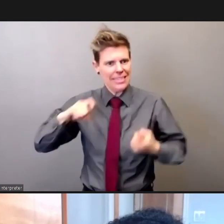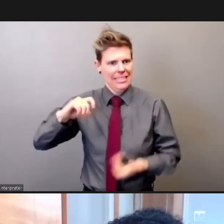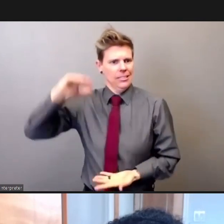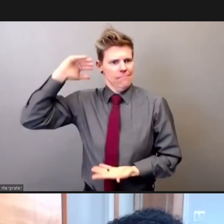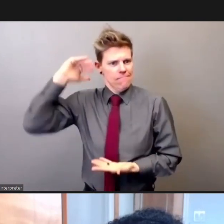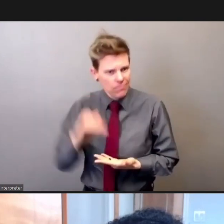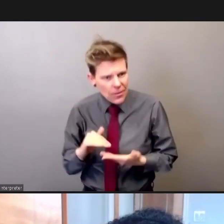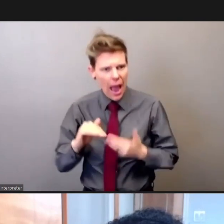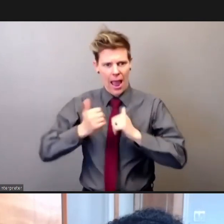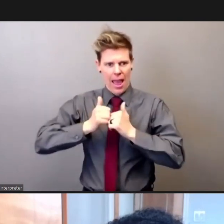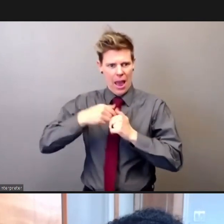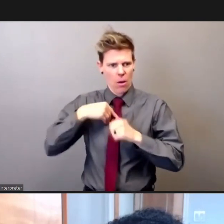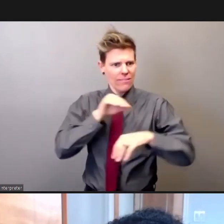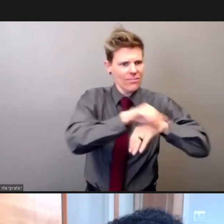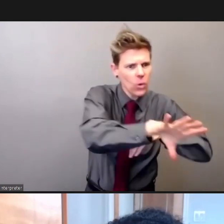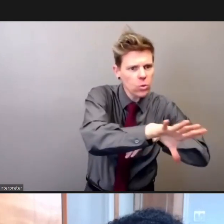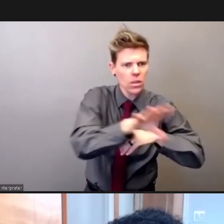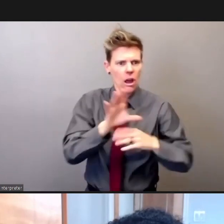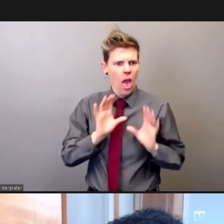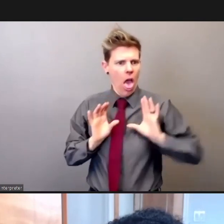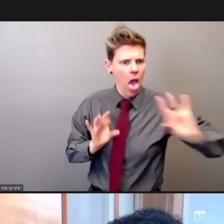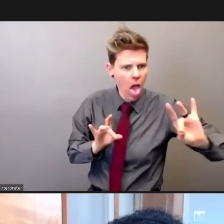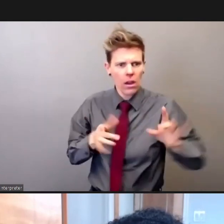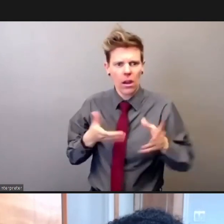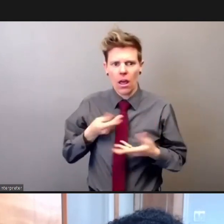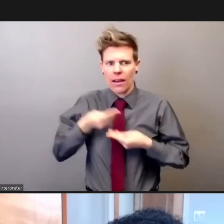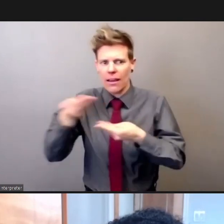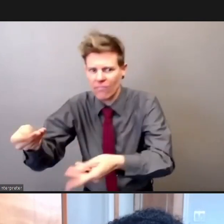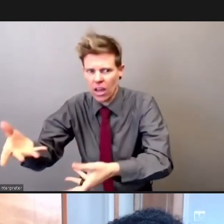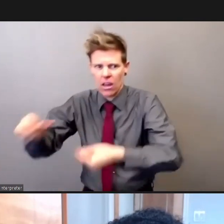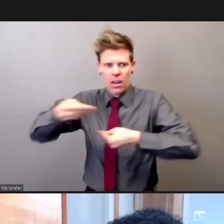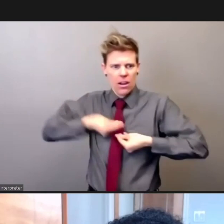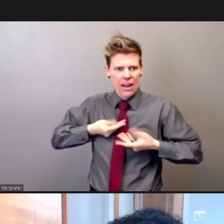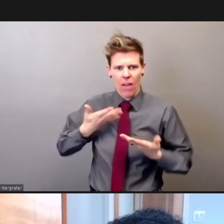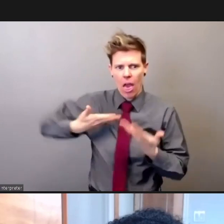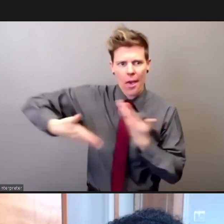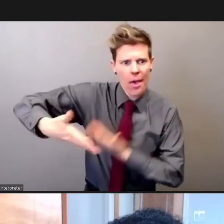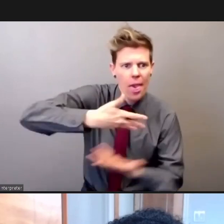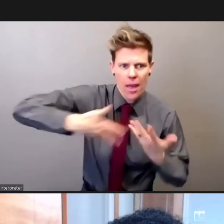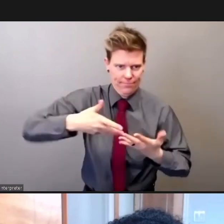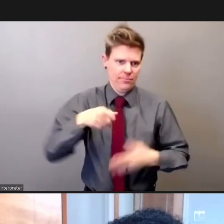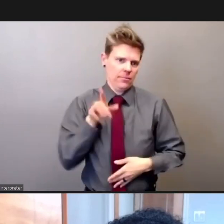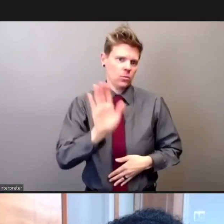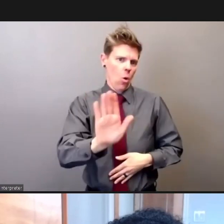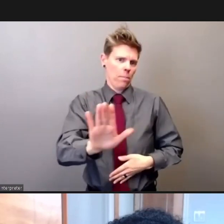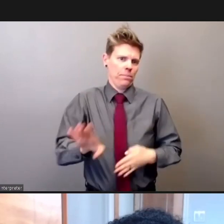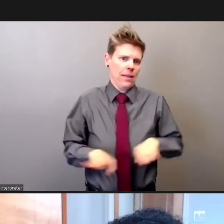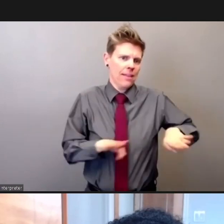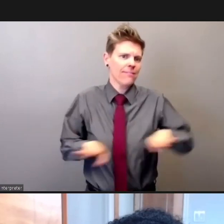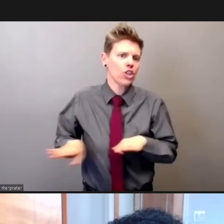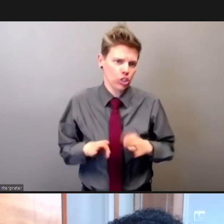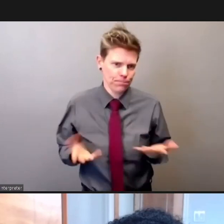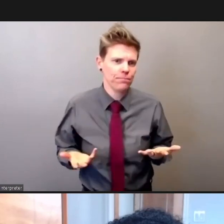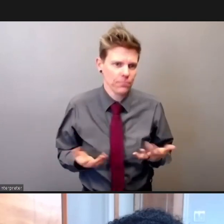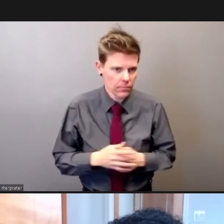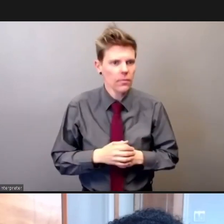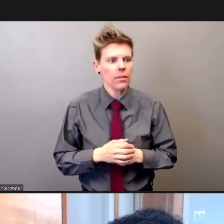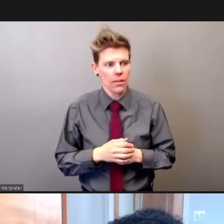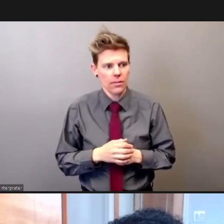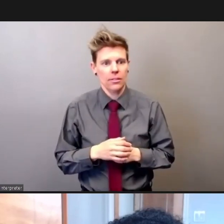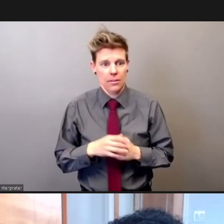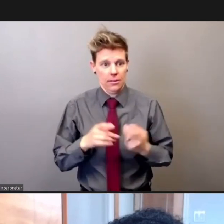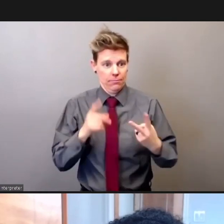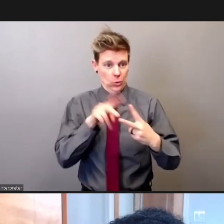this virus can spread. So I'm very confident that between the vaccines and strong COVID safe